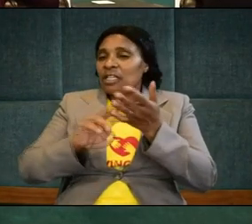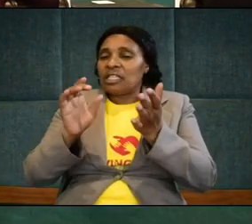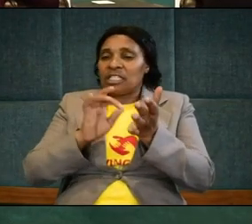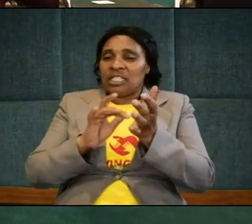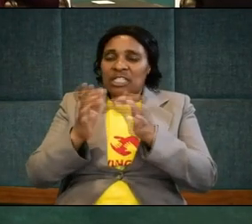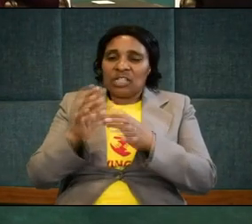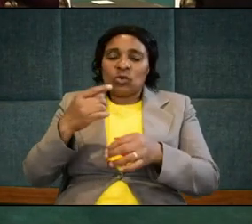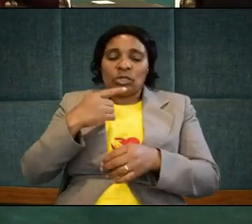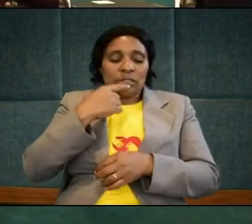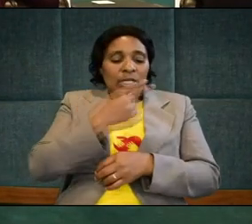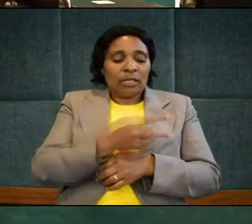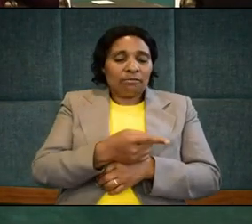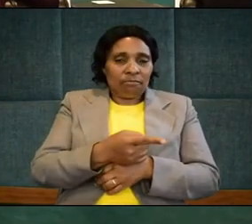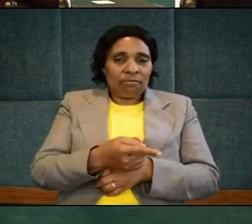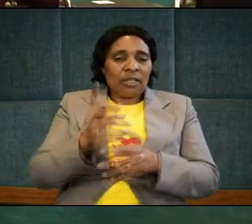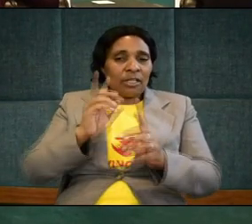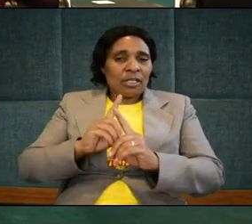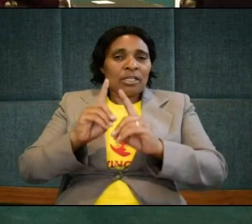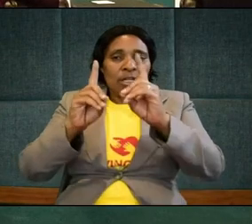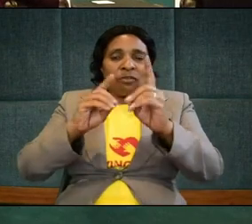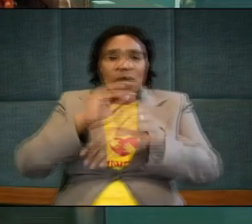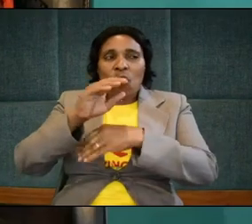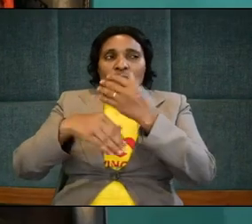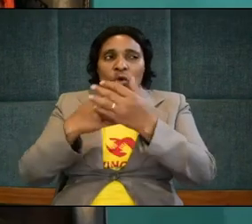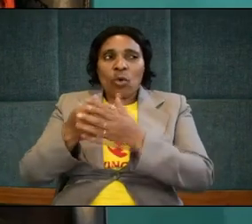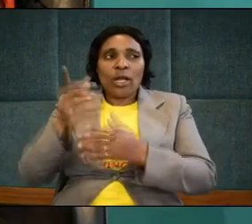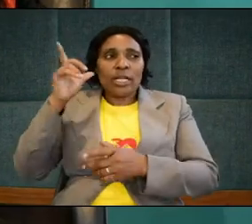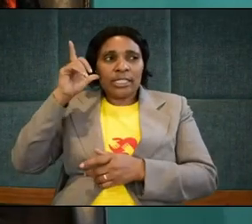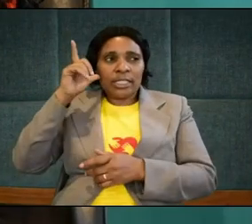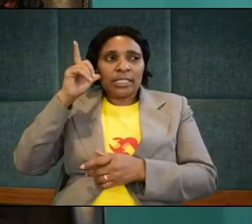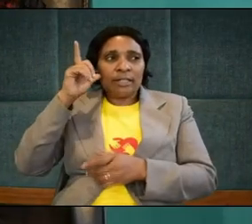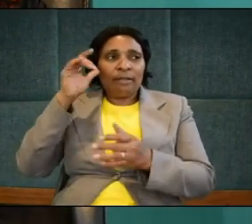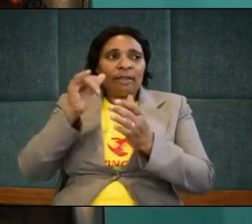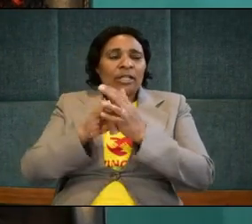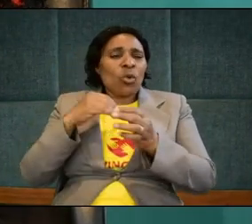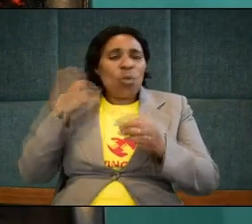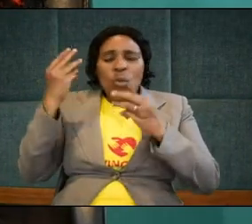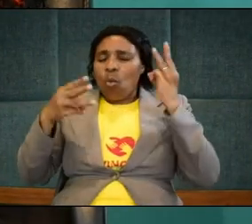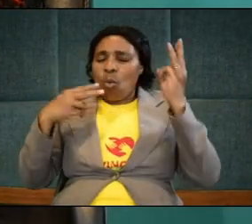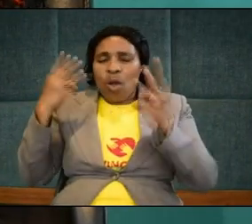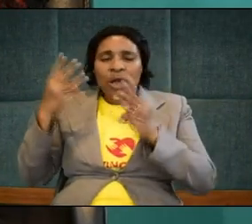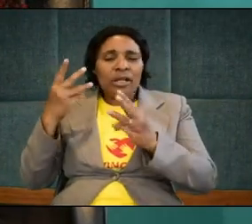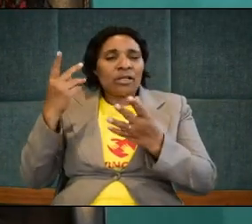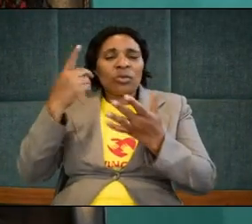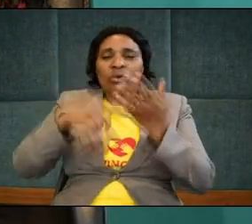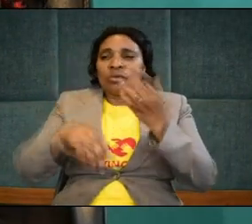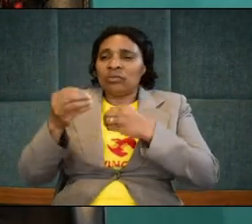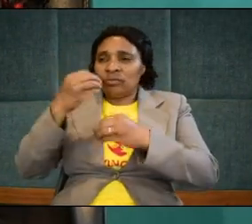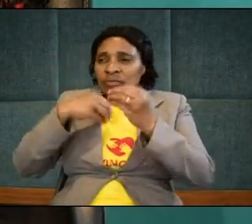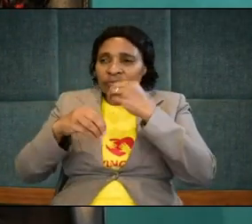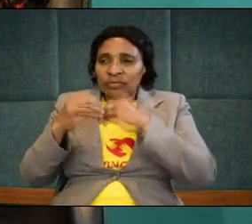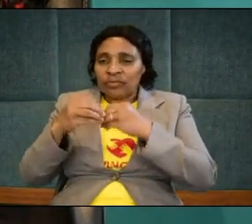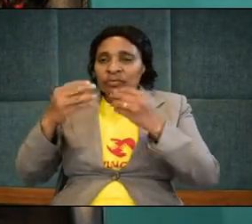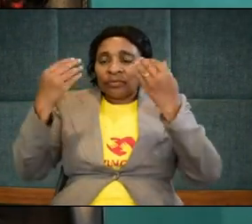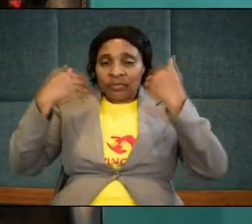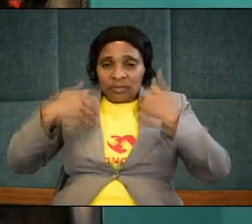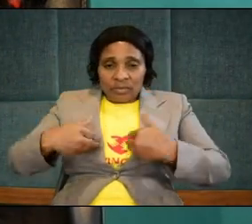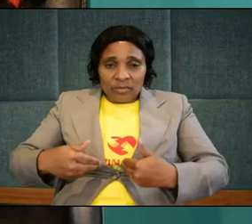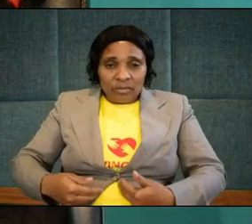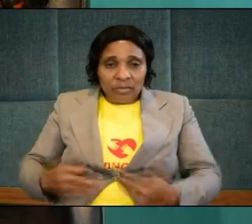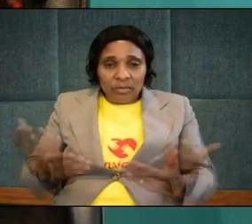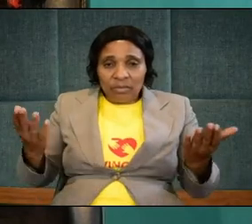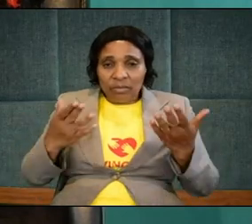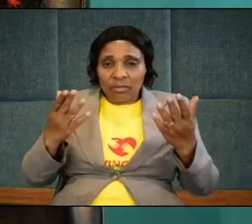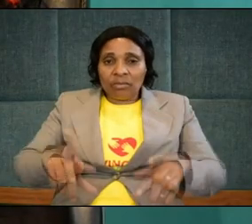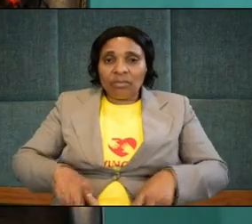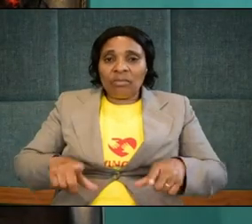was telling the disciples and all those listening that don't worry about what you'll eat or what you'll wear or where you